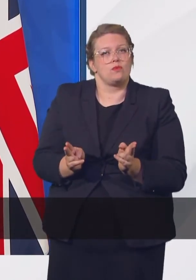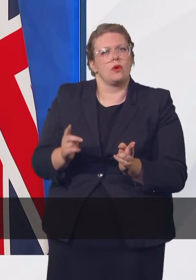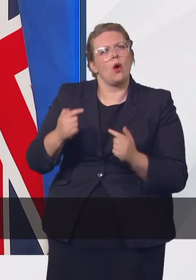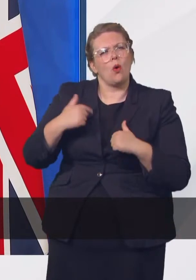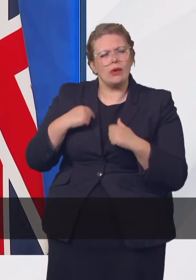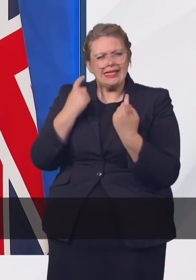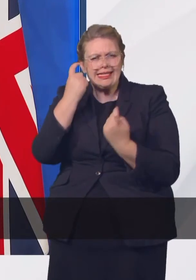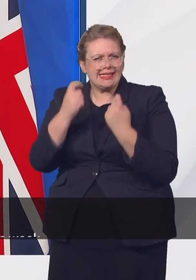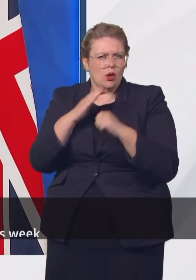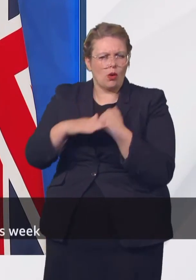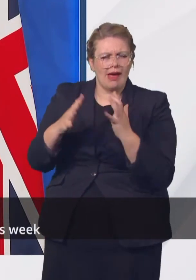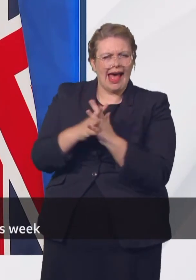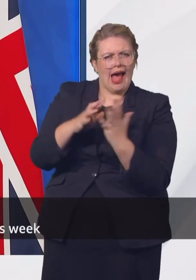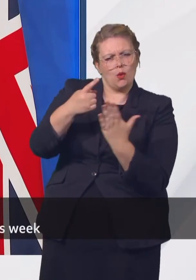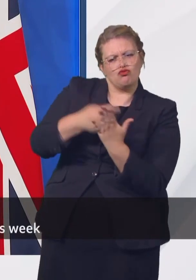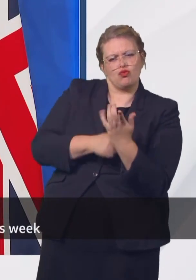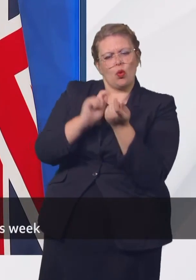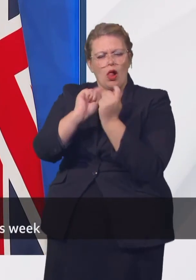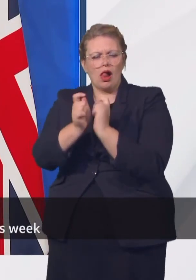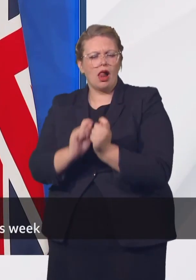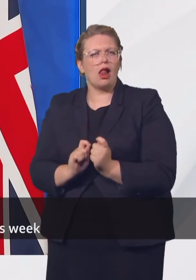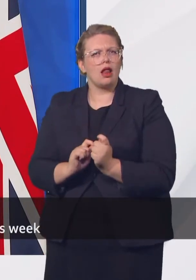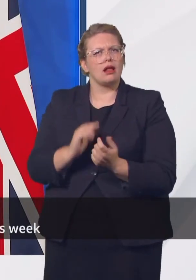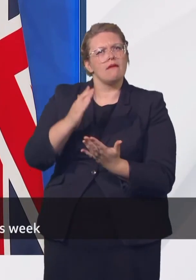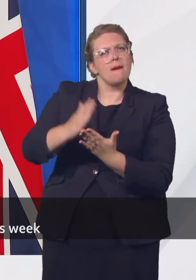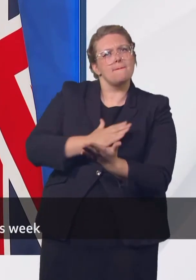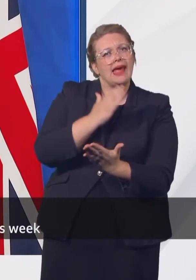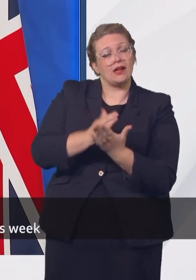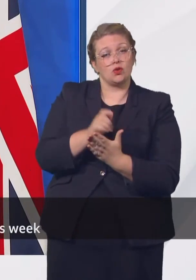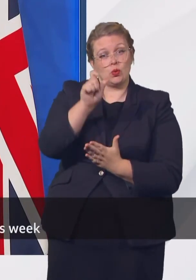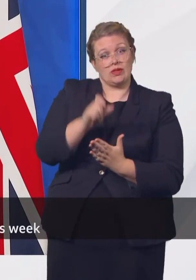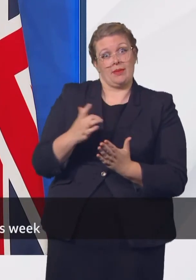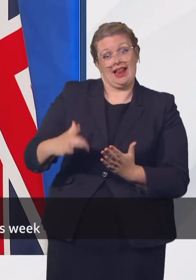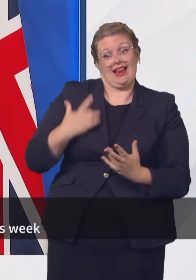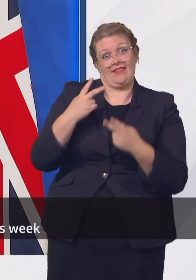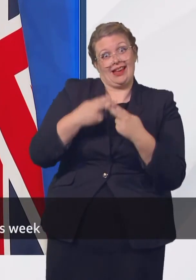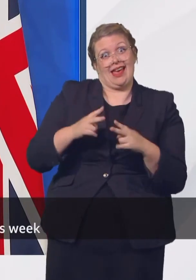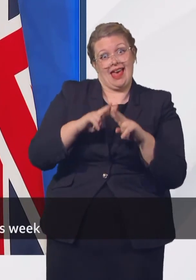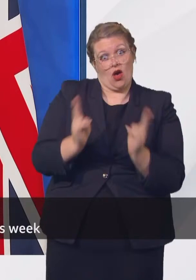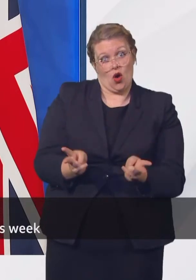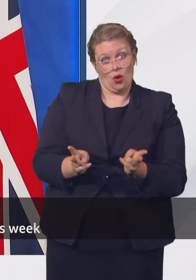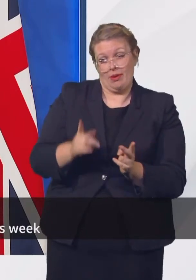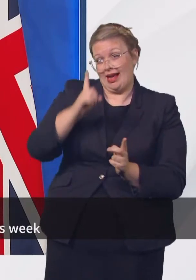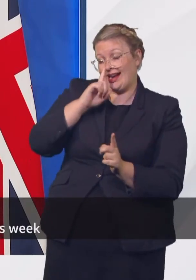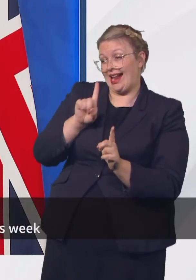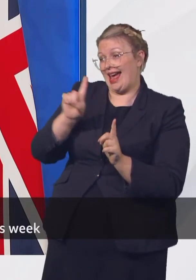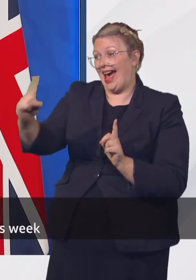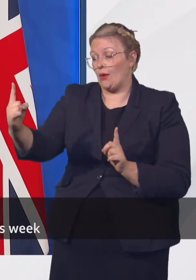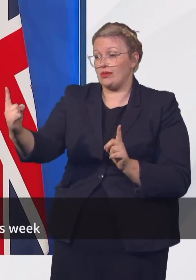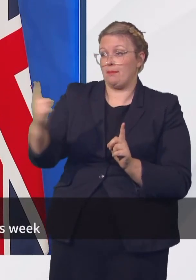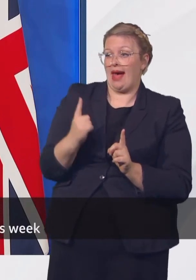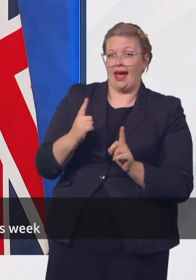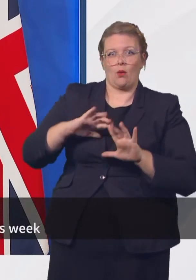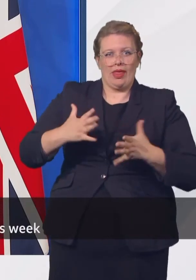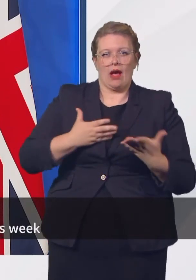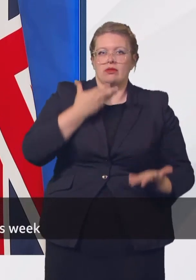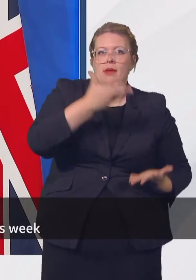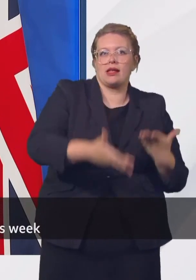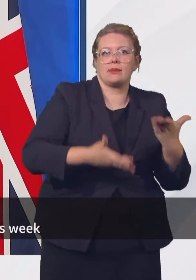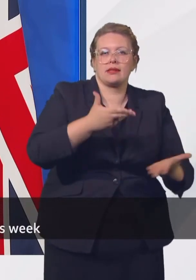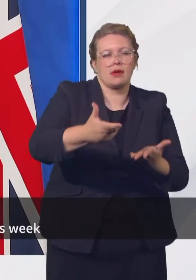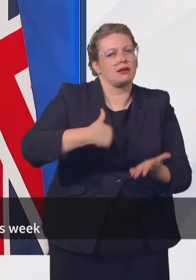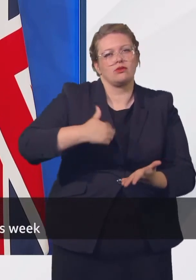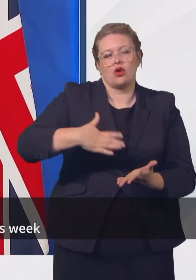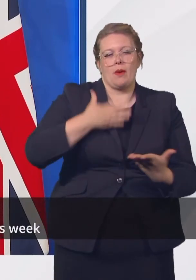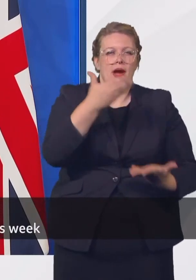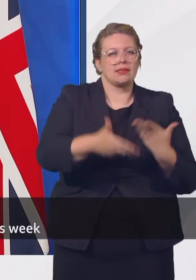right so that people can safely leave a care home and come back without bringing coronavirus back into